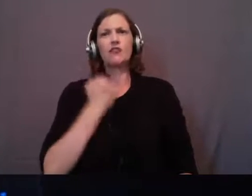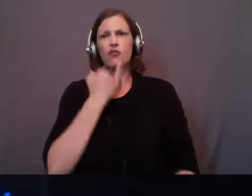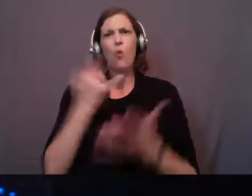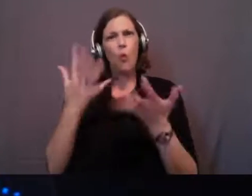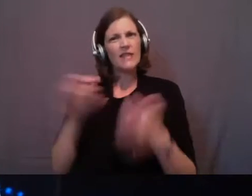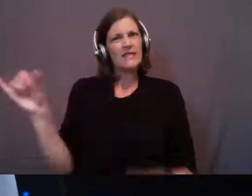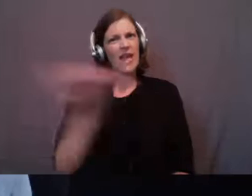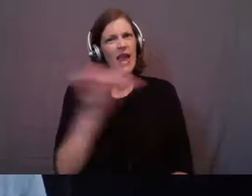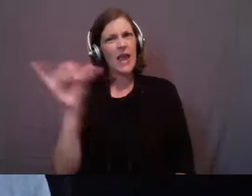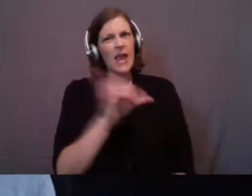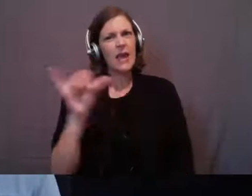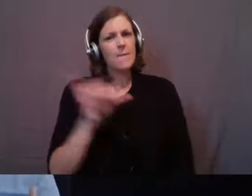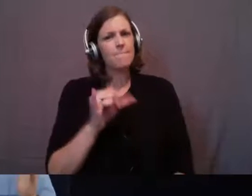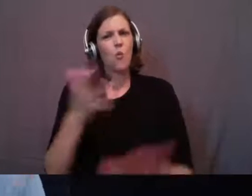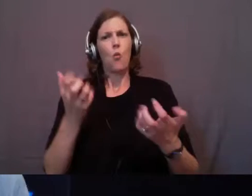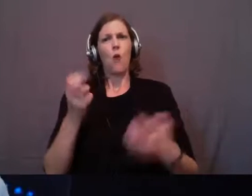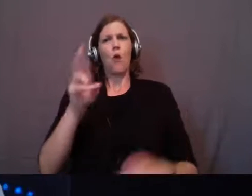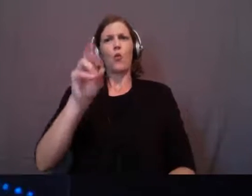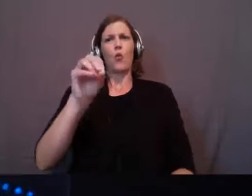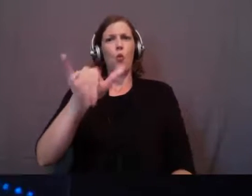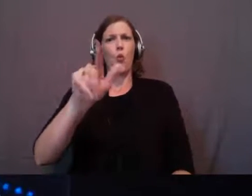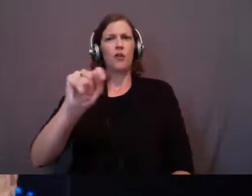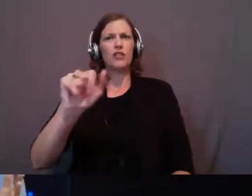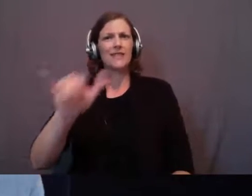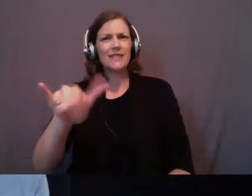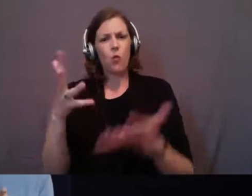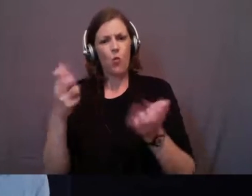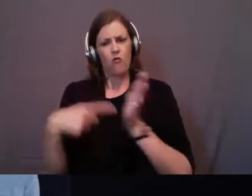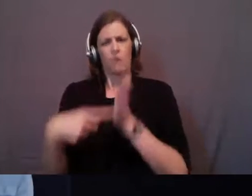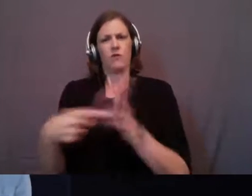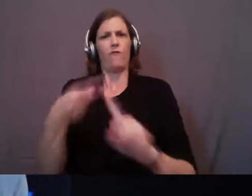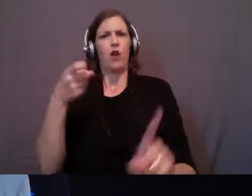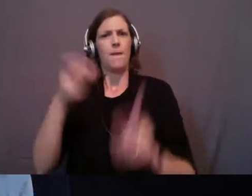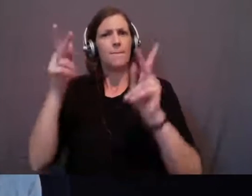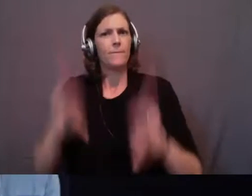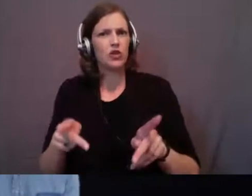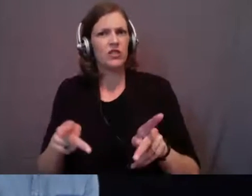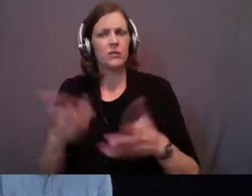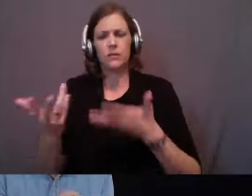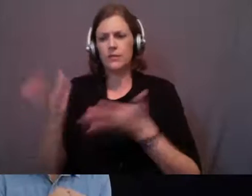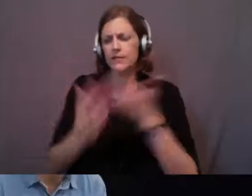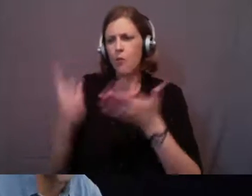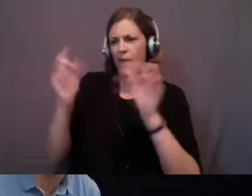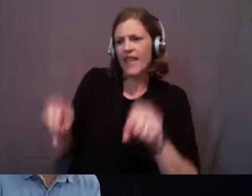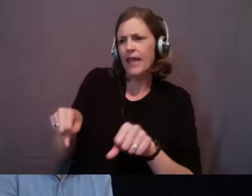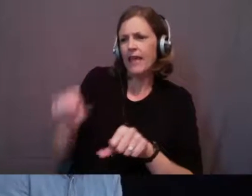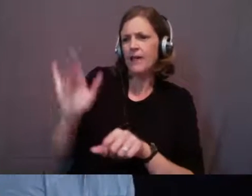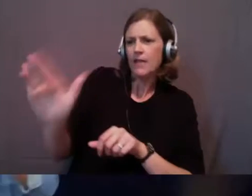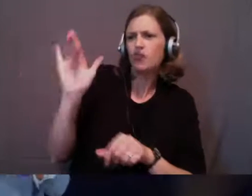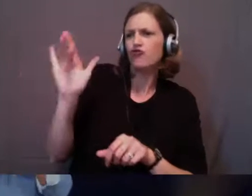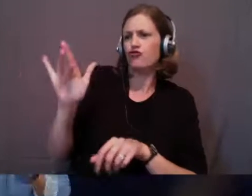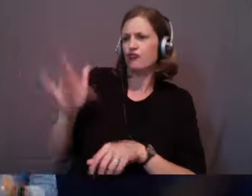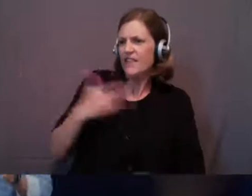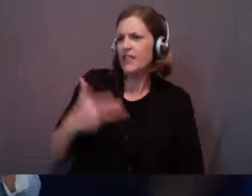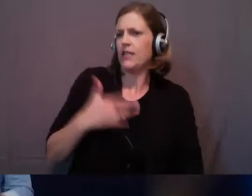They want to be represented by a person. They want to be represented by somebody they can feel, somebody they can touch, and